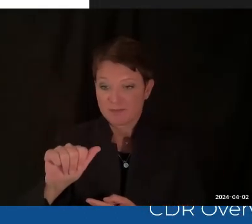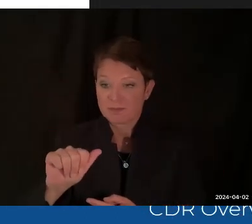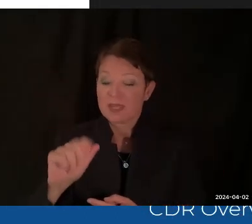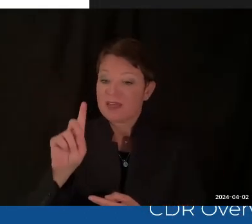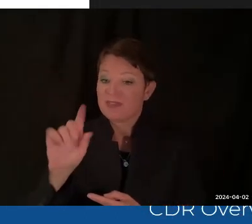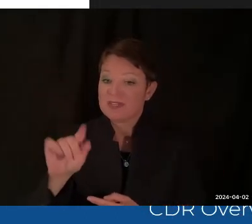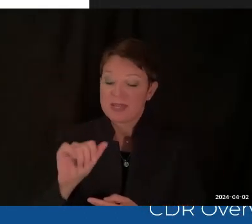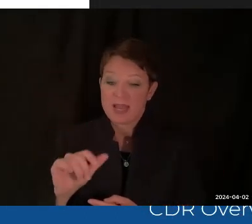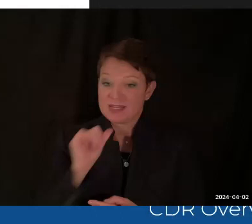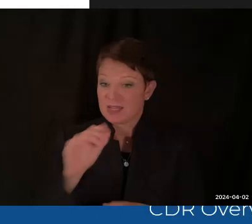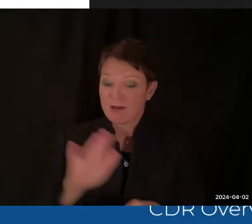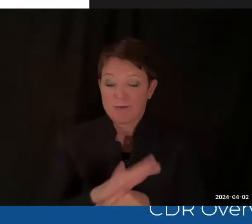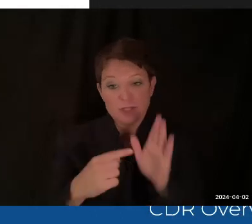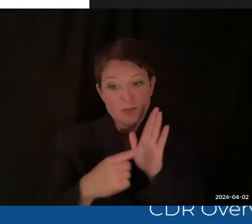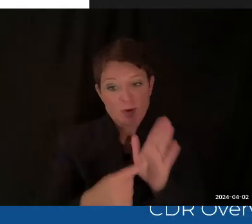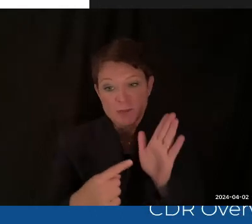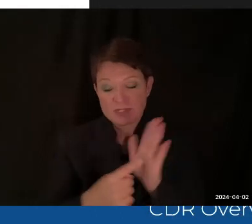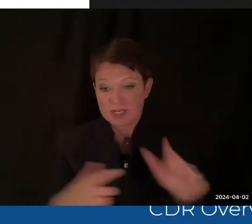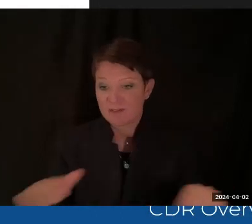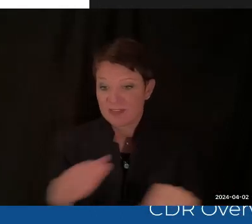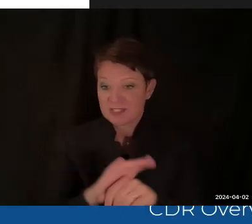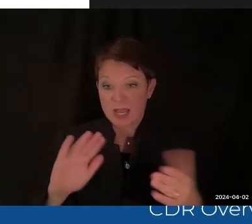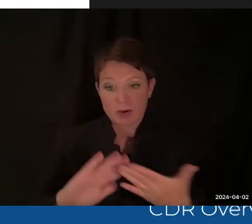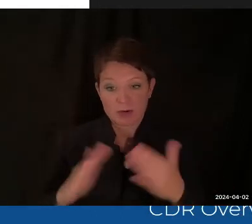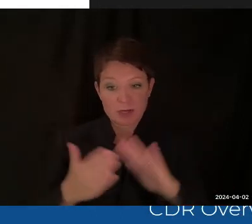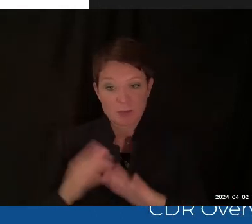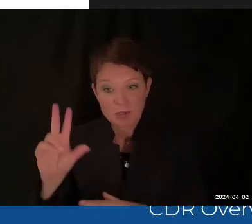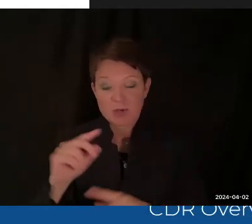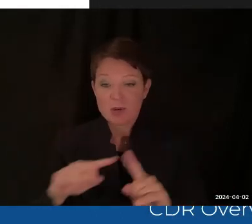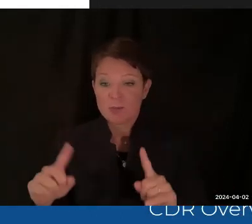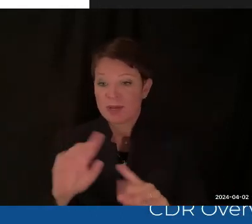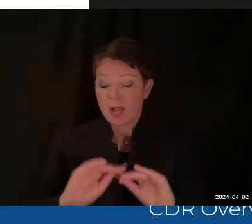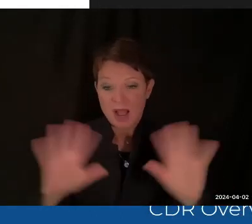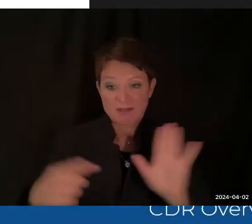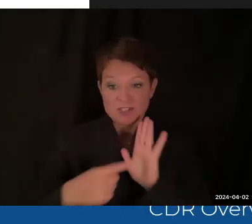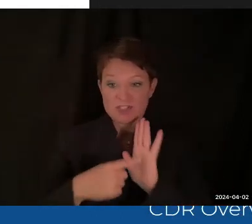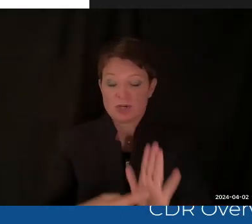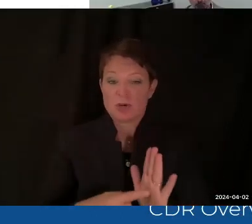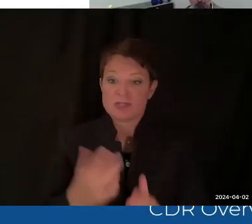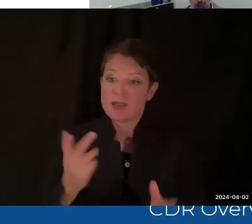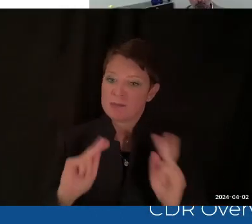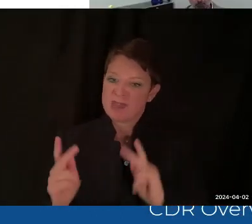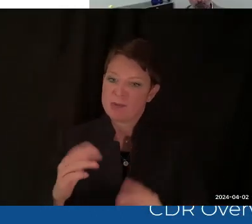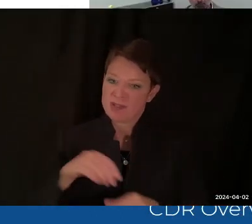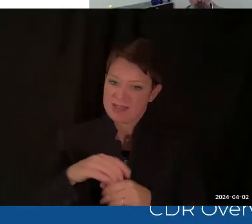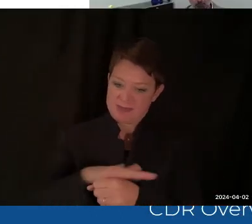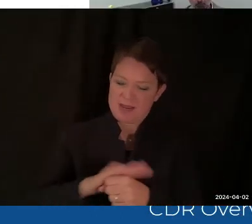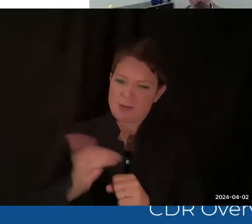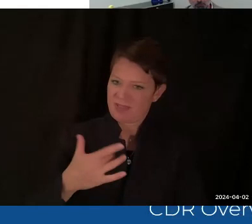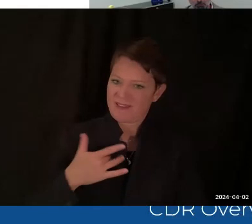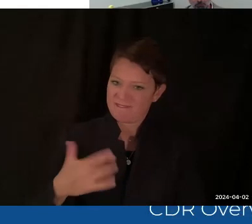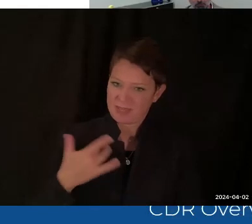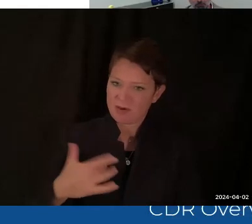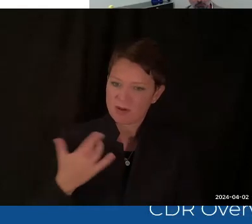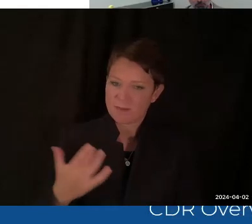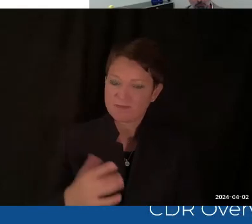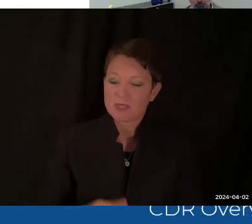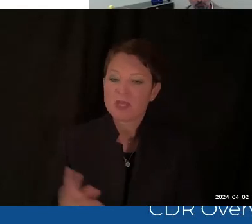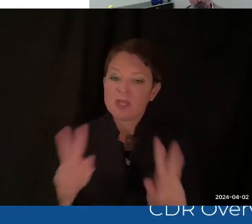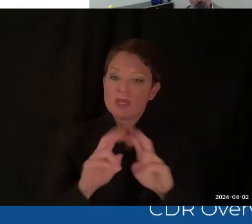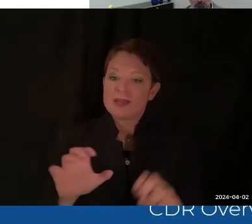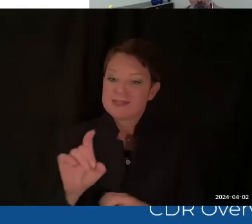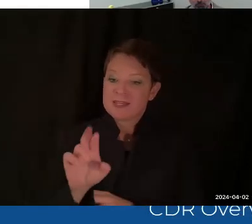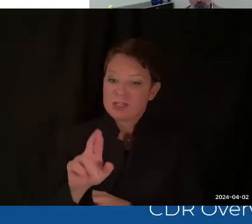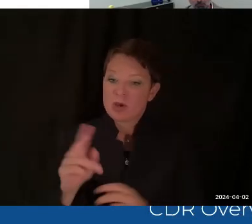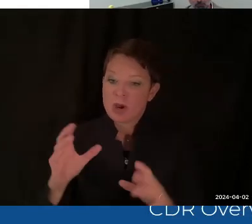while perhaps not fully representative of the entire community, speaks volumes about the sentiment within our neighborhood. After reviewing the